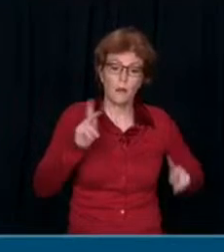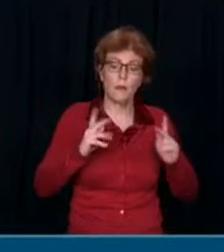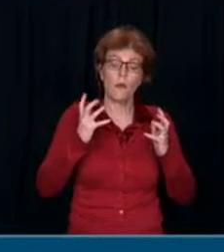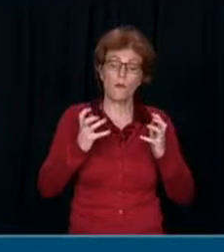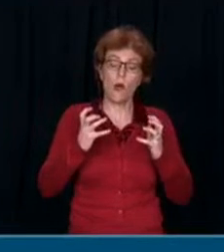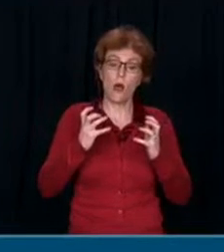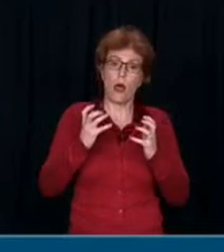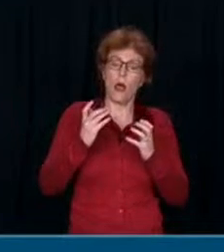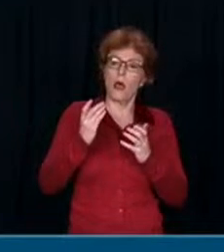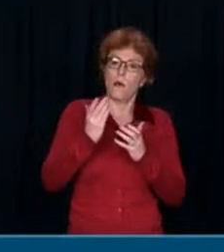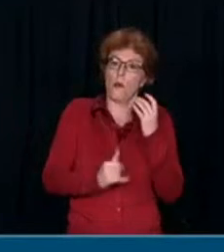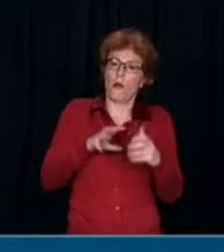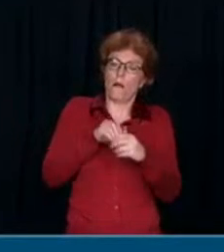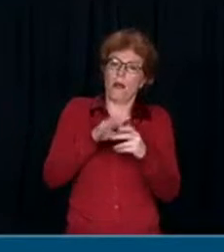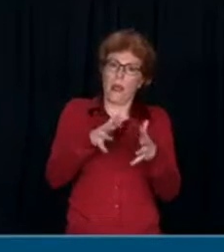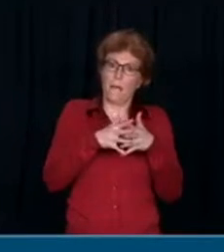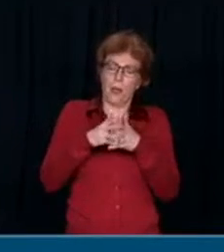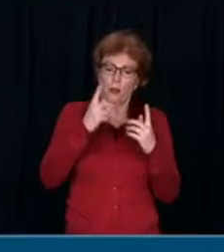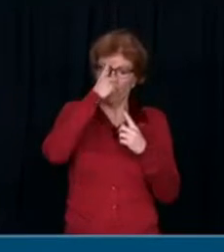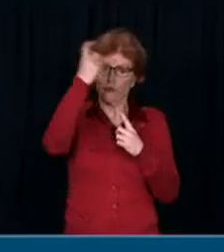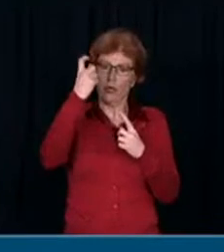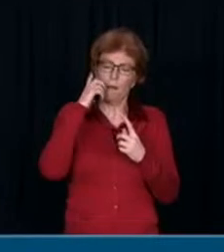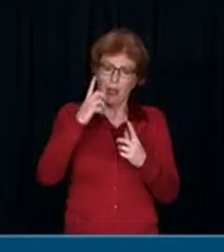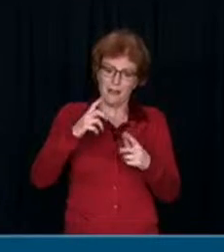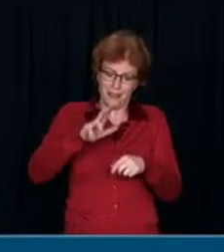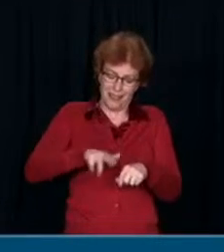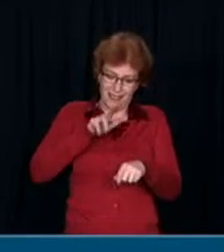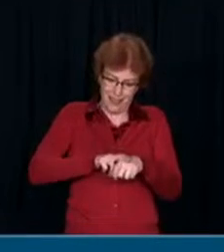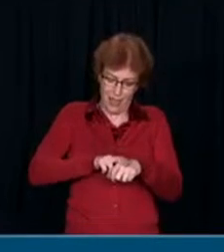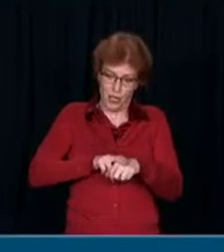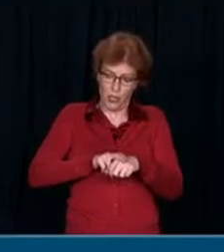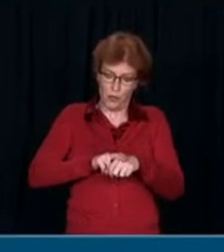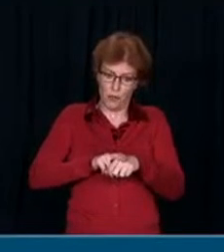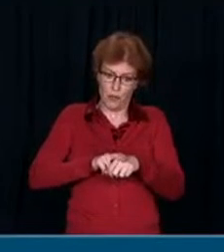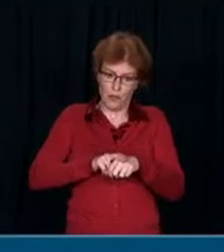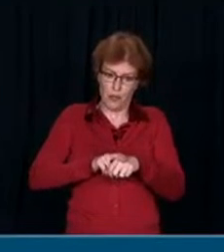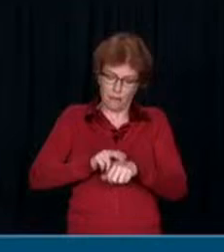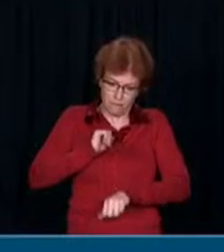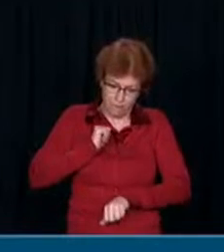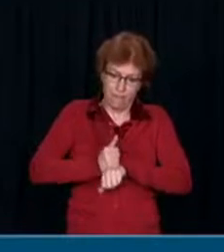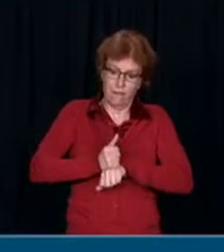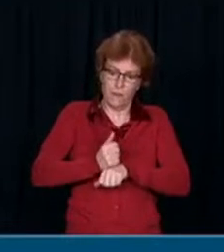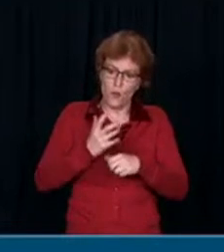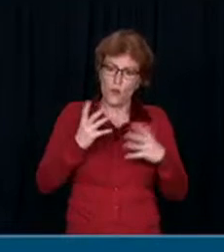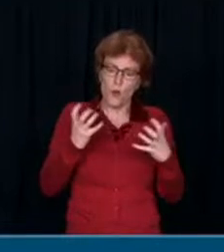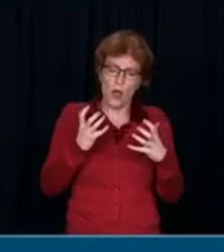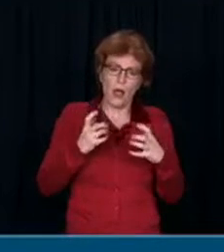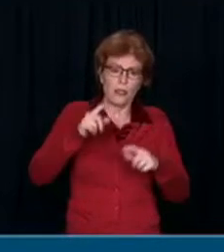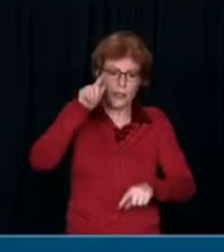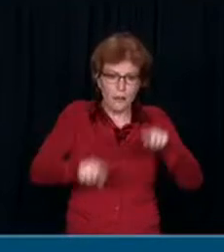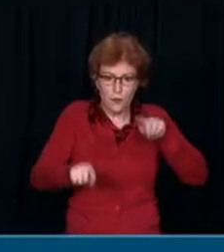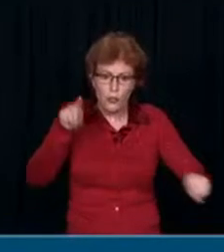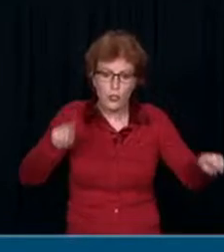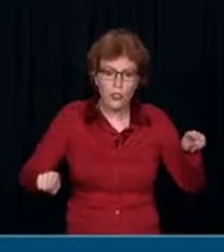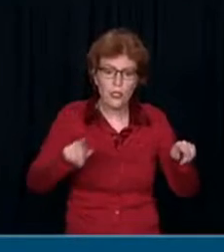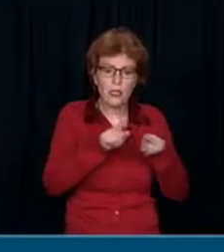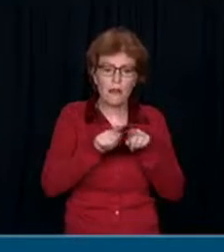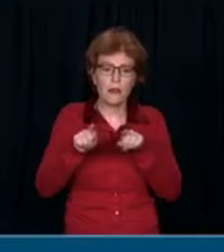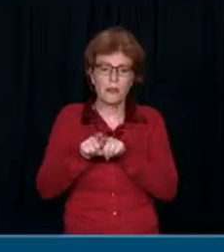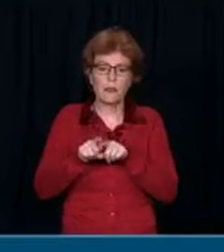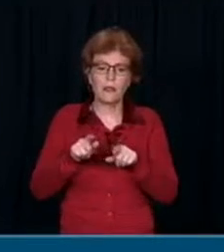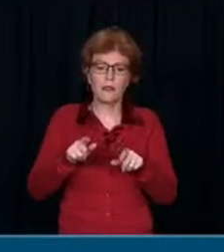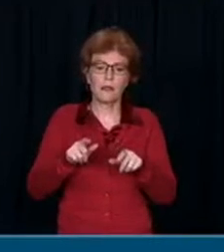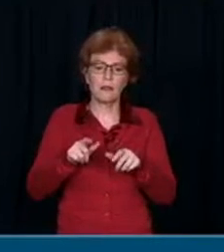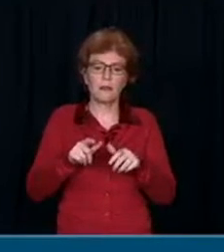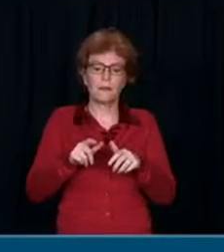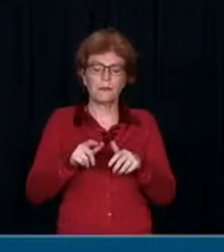dream. That's what this nation has been built on, is diversity, and